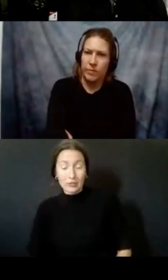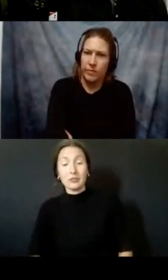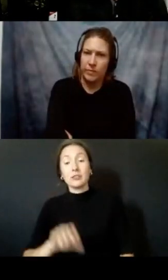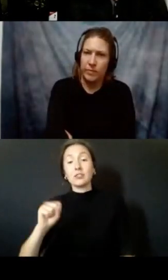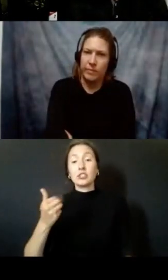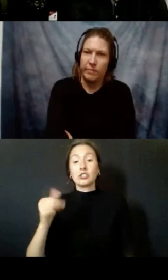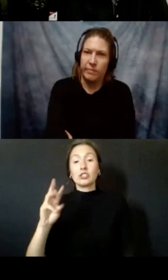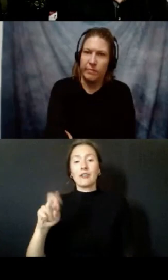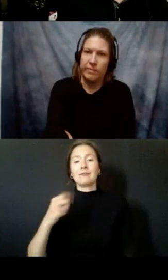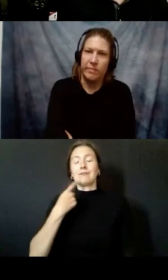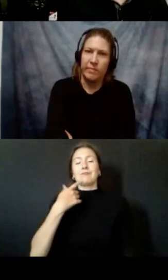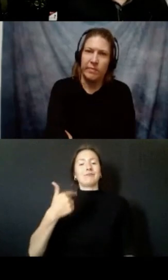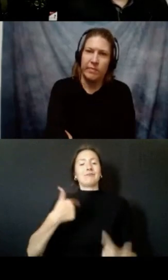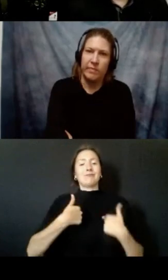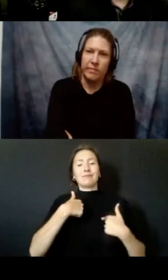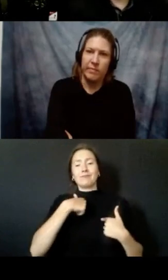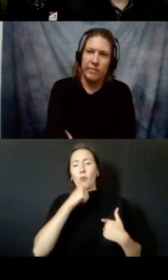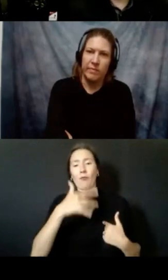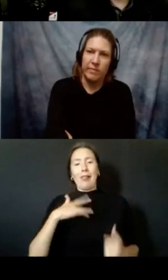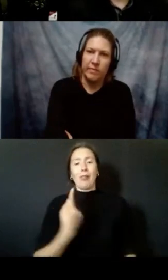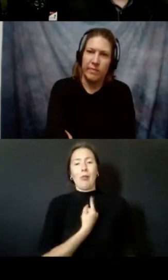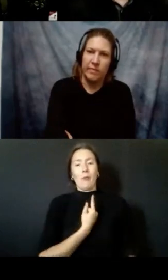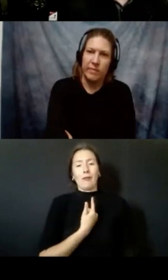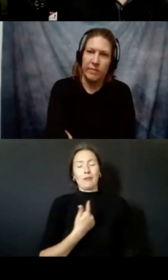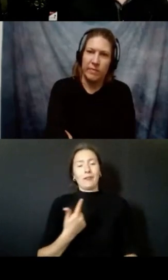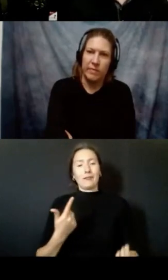using transcripts with closed captioning.